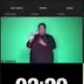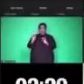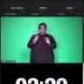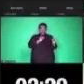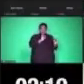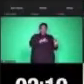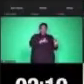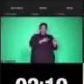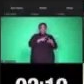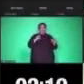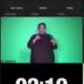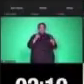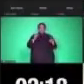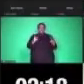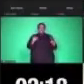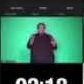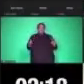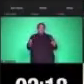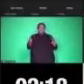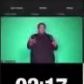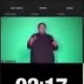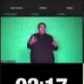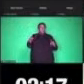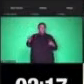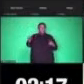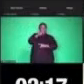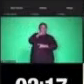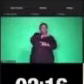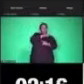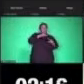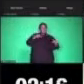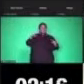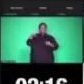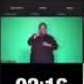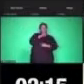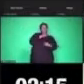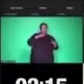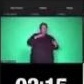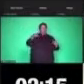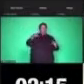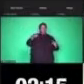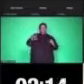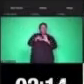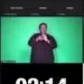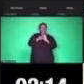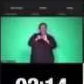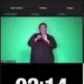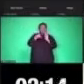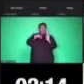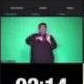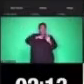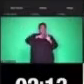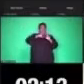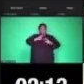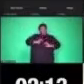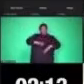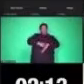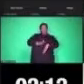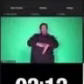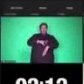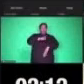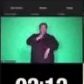is still this sort of circular makeup. And it's important for us to maybe research that in more detail to sort of understand, could